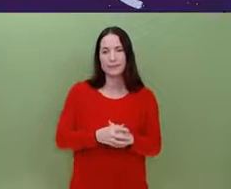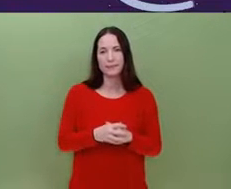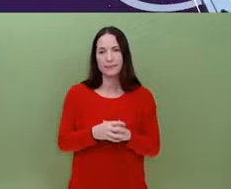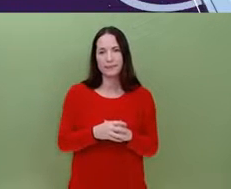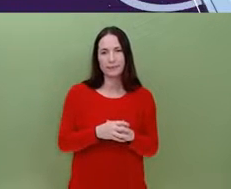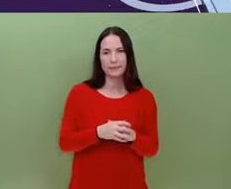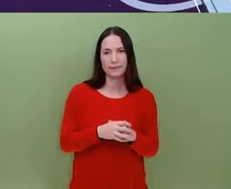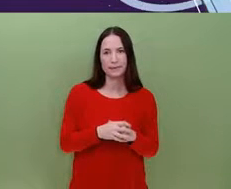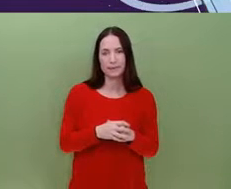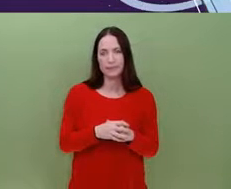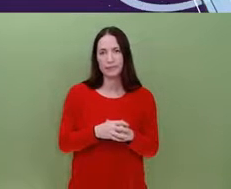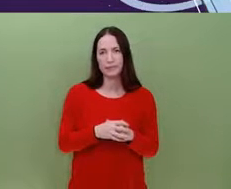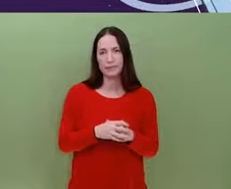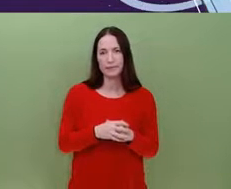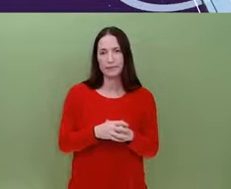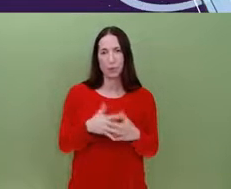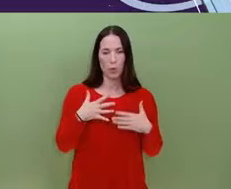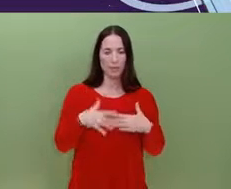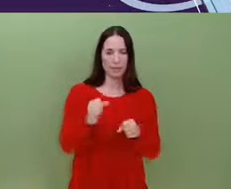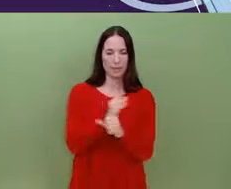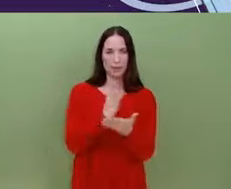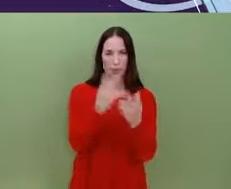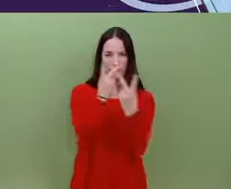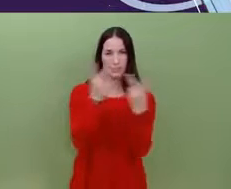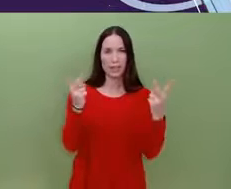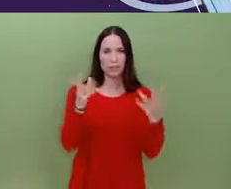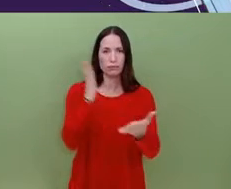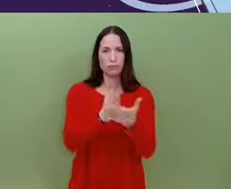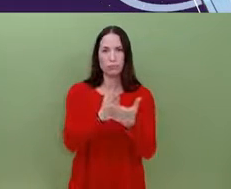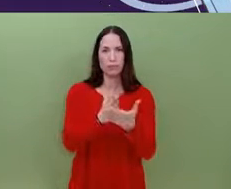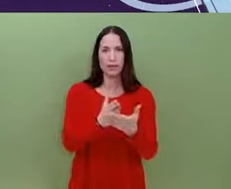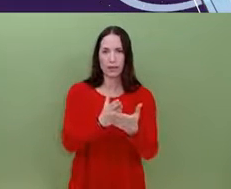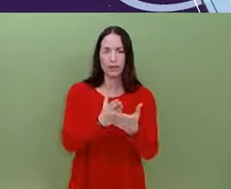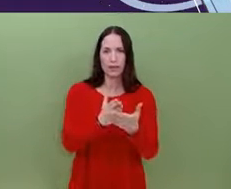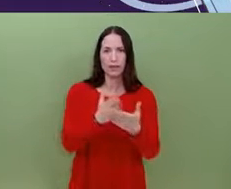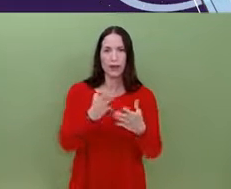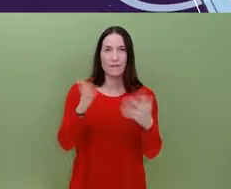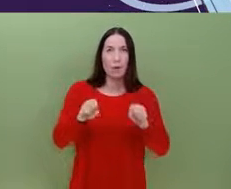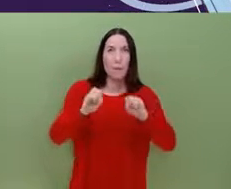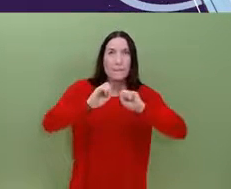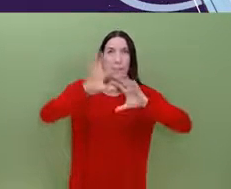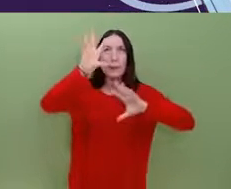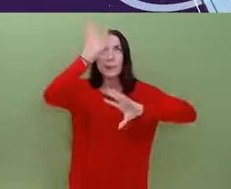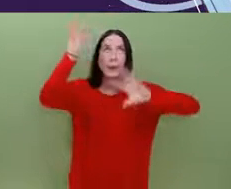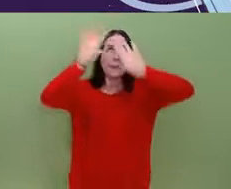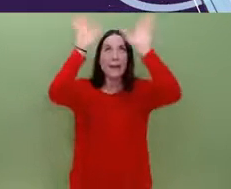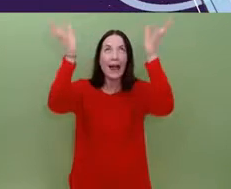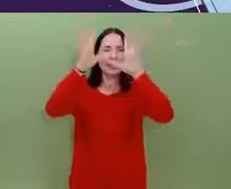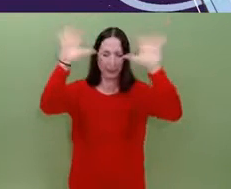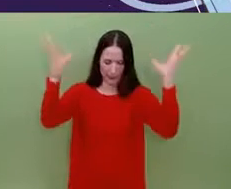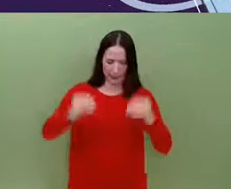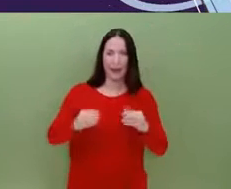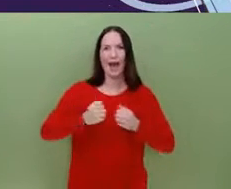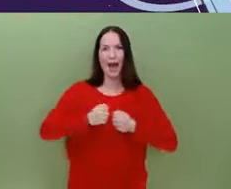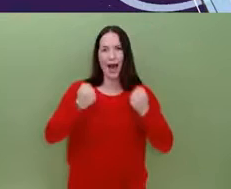Now, we want to make this vision real. We want to bring it down from these visionary planets to our blue and green planet